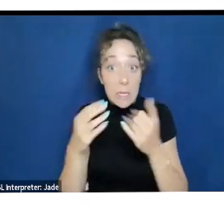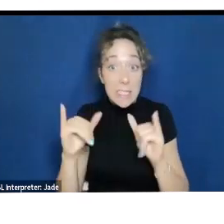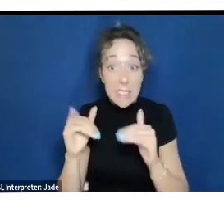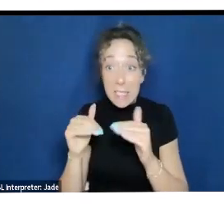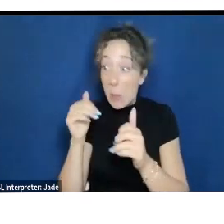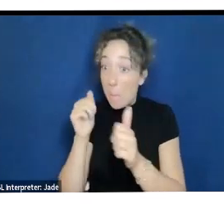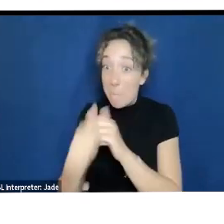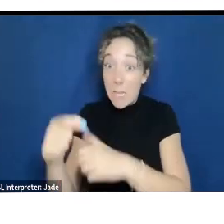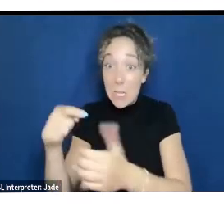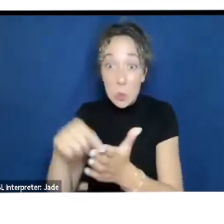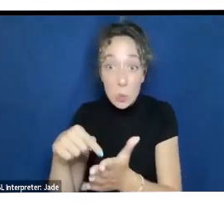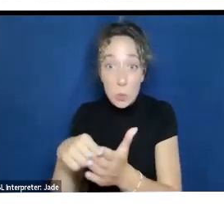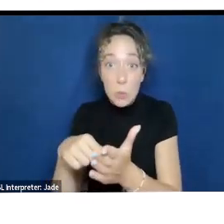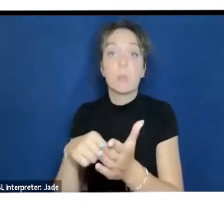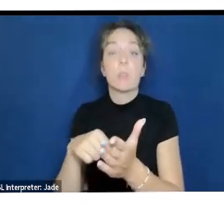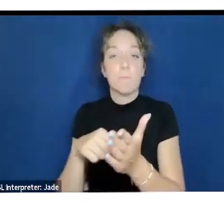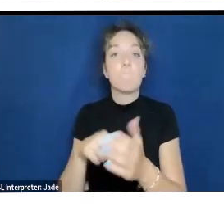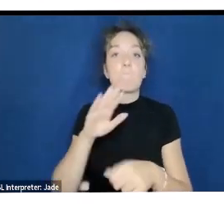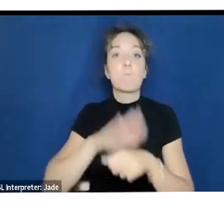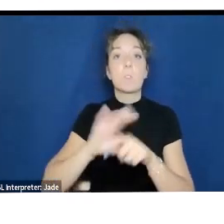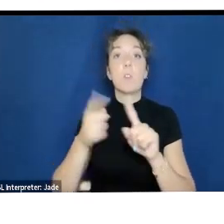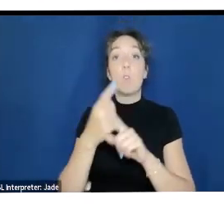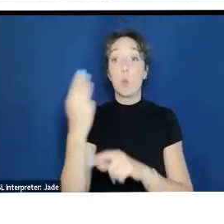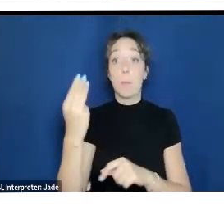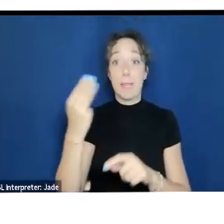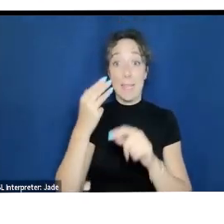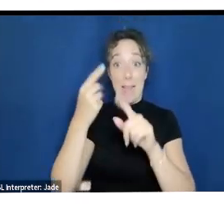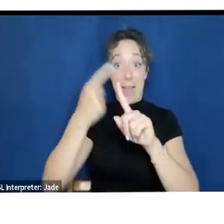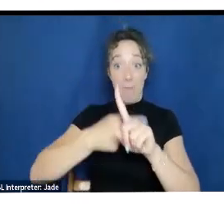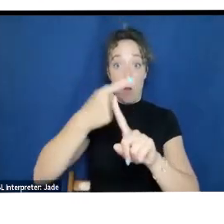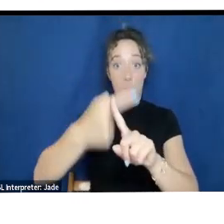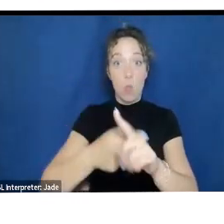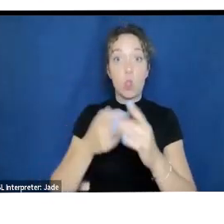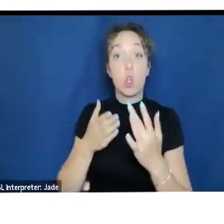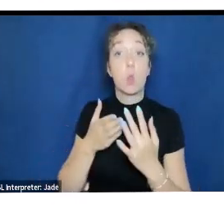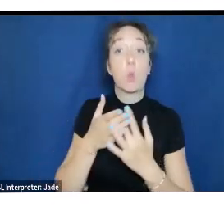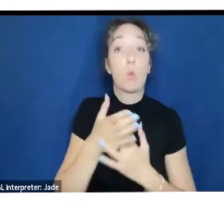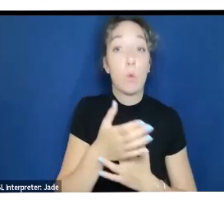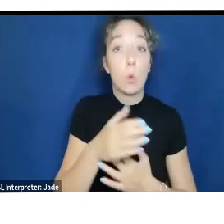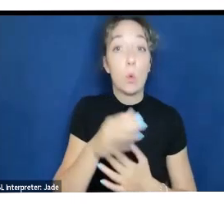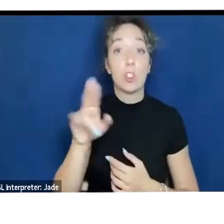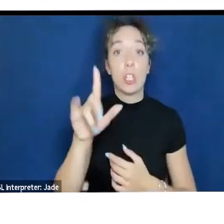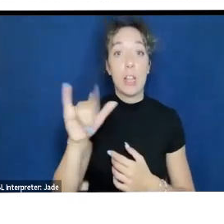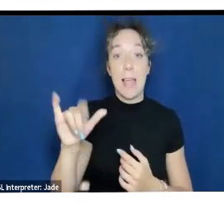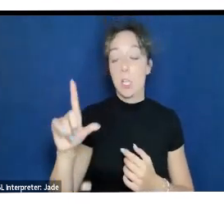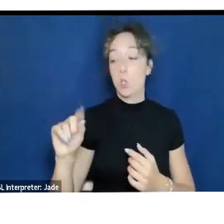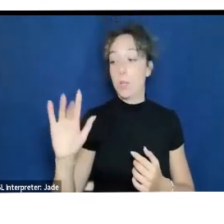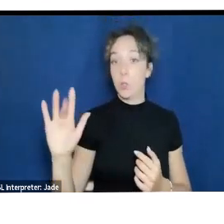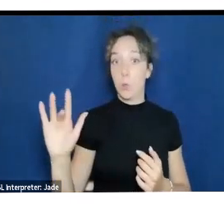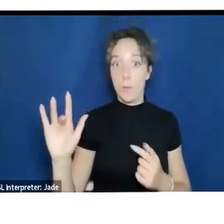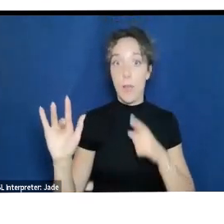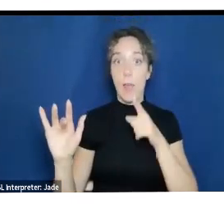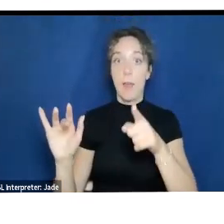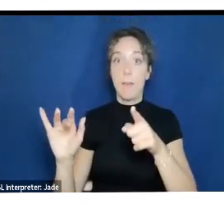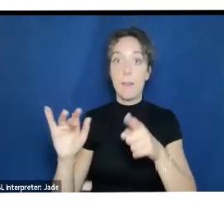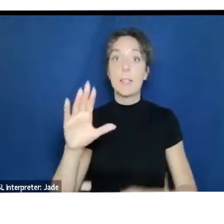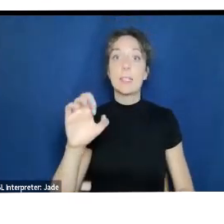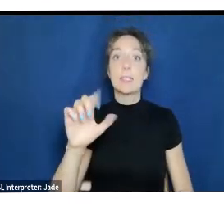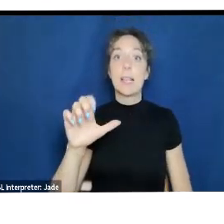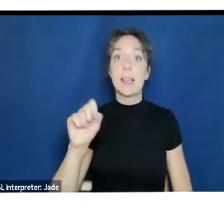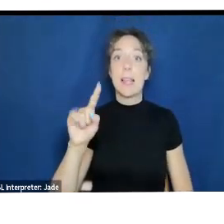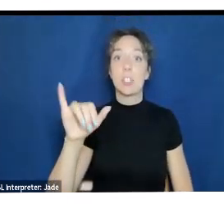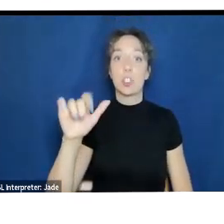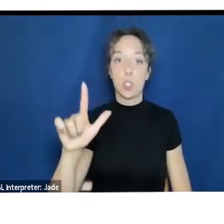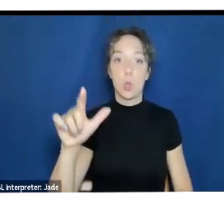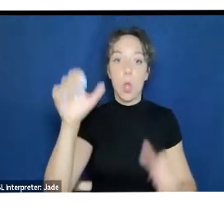first Monday of every month through July 2025, the Special Education Division will send